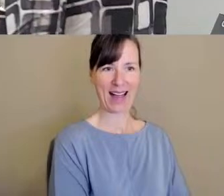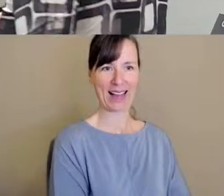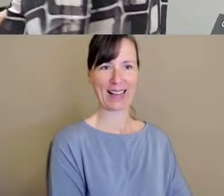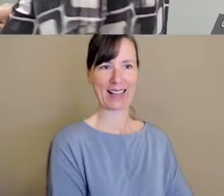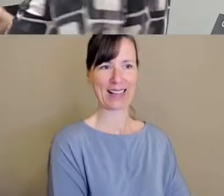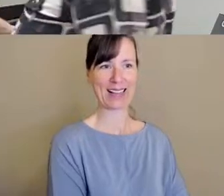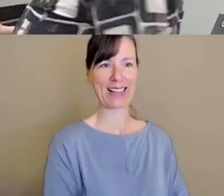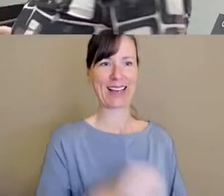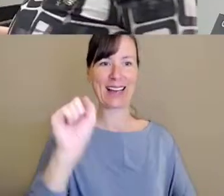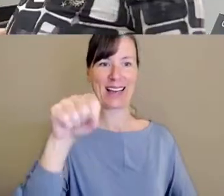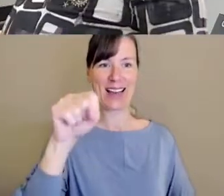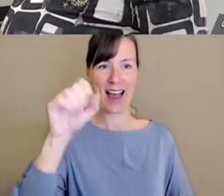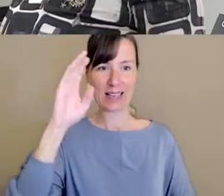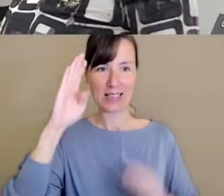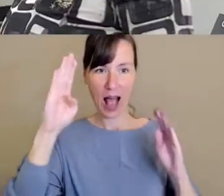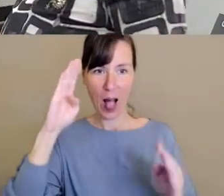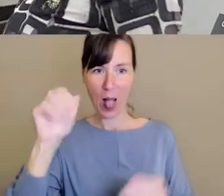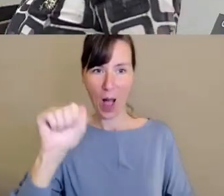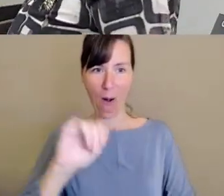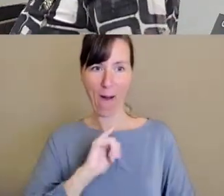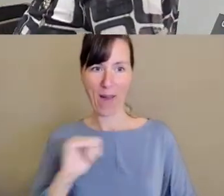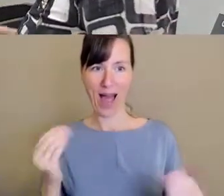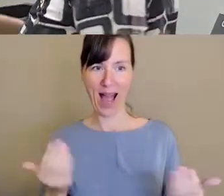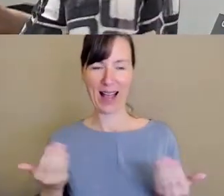Hello. Am I here?